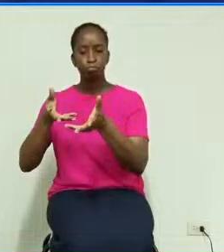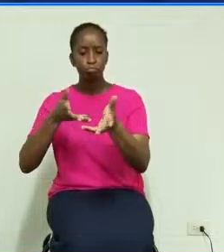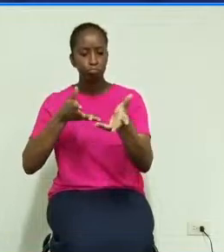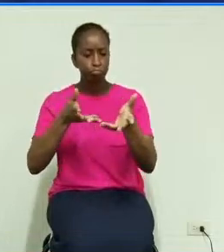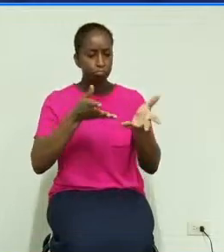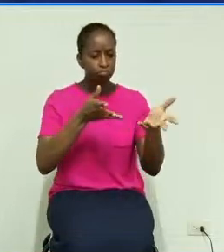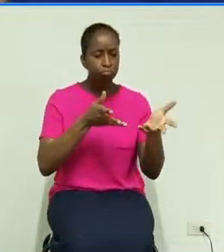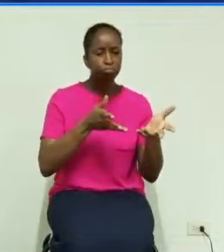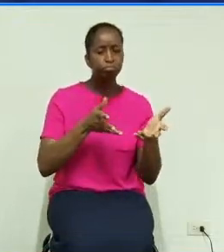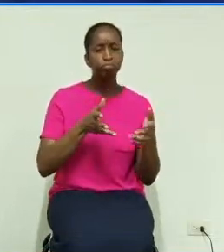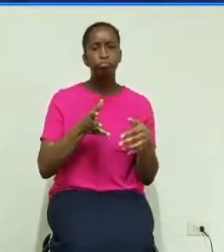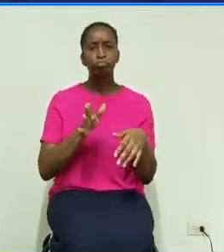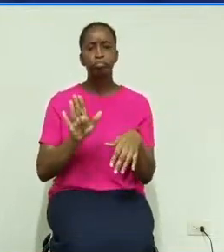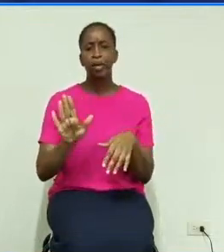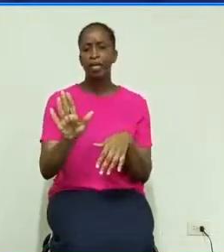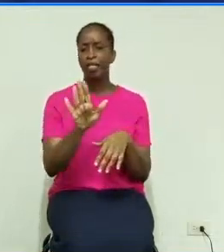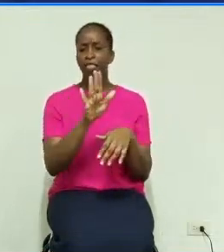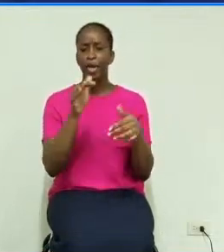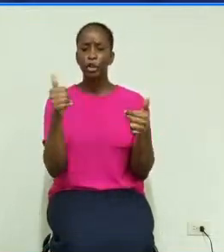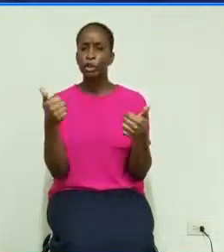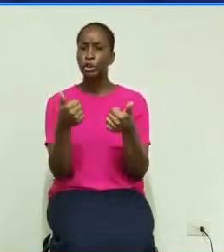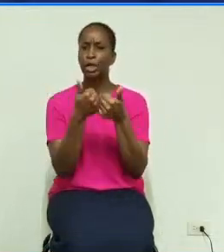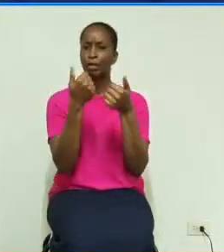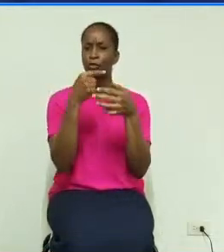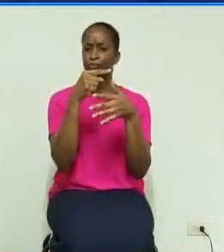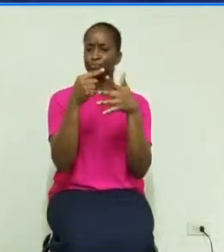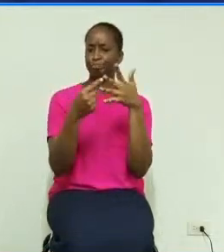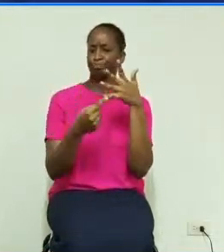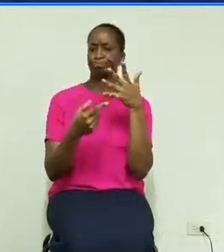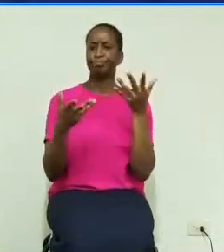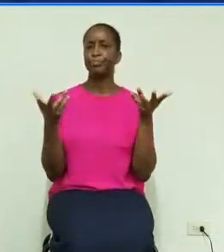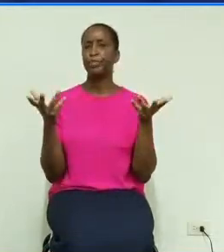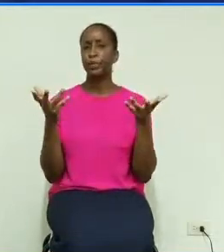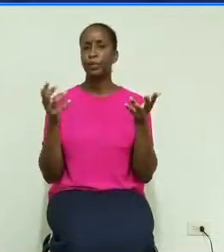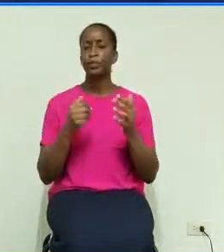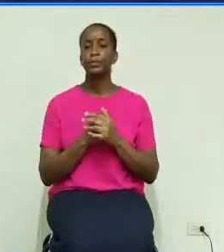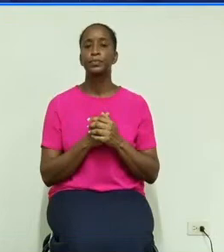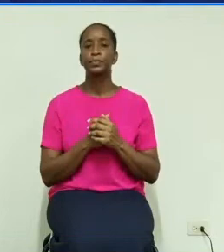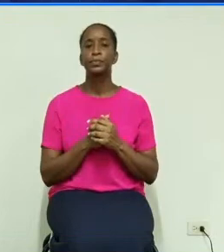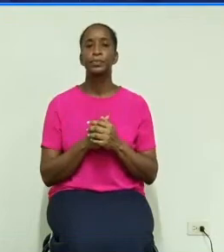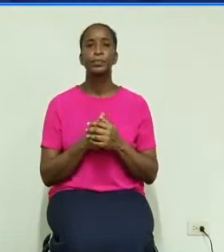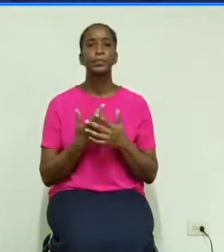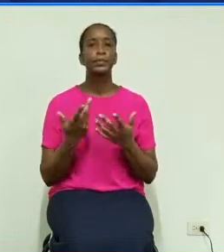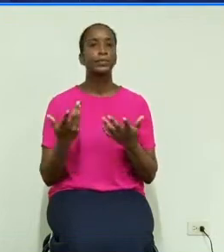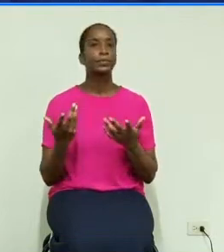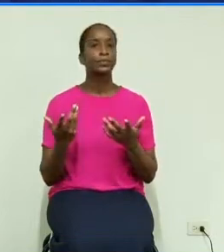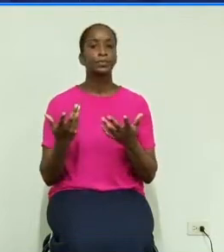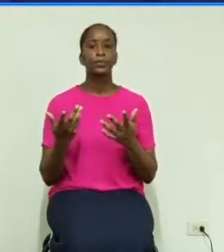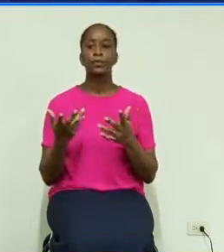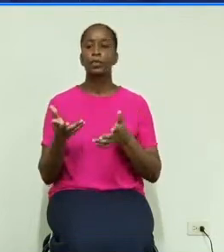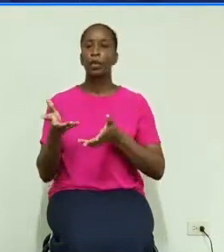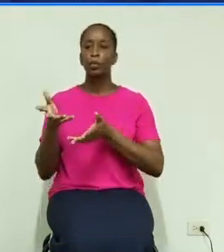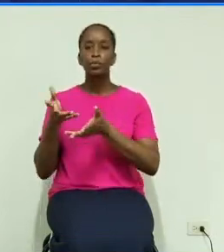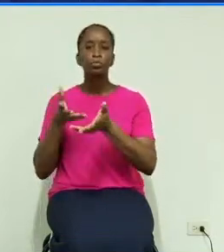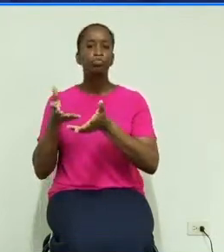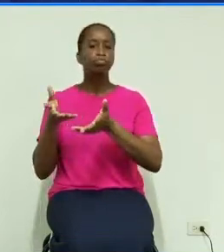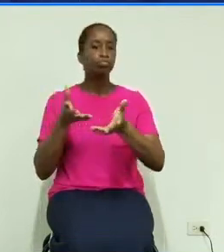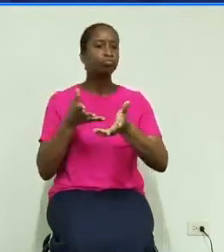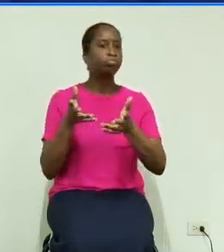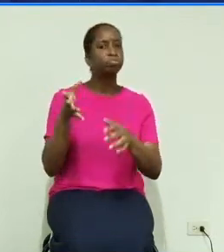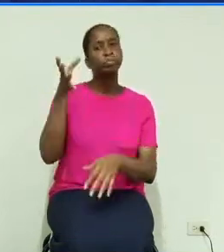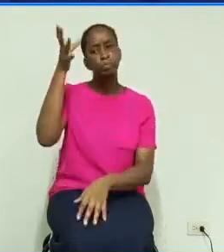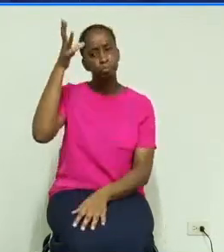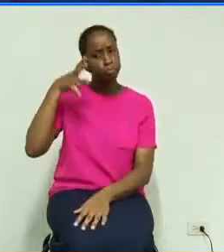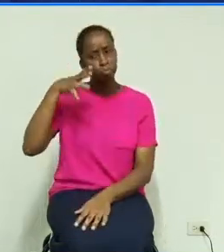speak to persons within communities. And within communities, we're speaking to both, you understand, we're speaking to everyone. So we're speaking to males and females, right? And